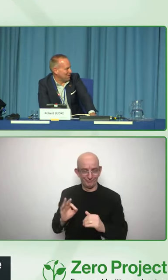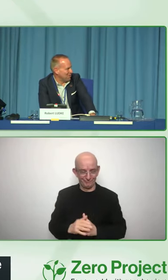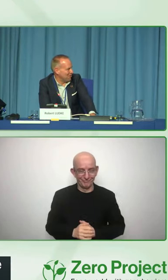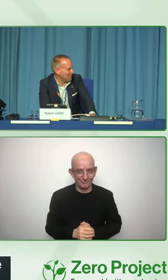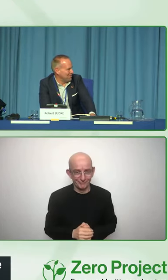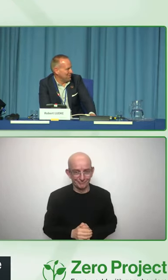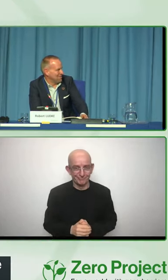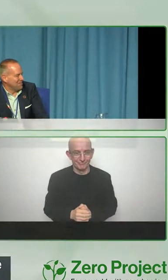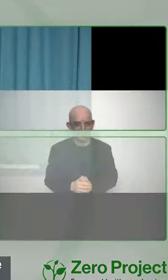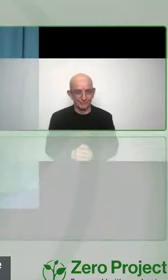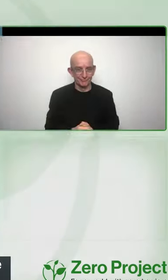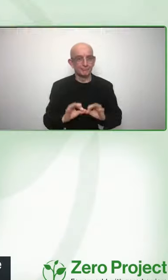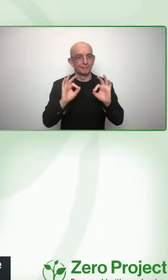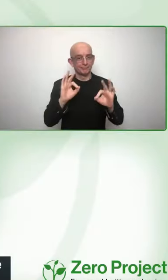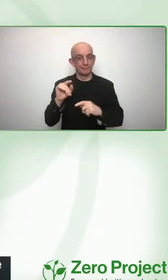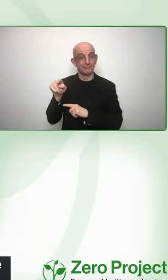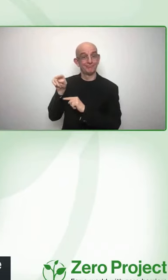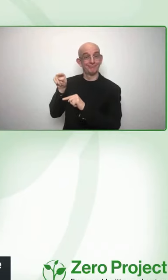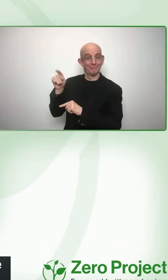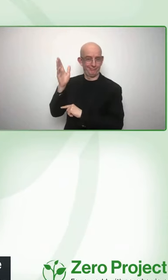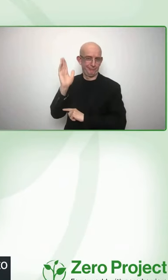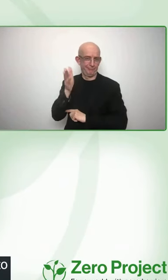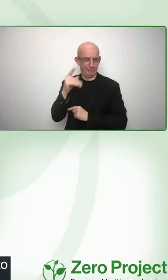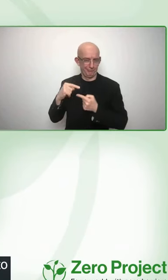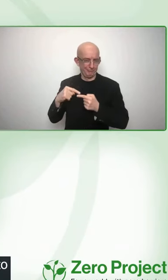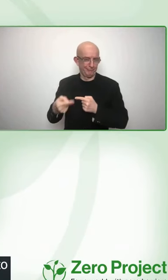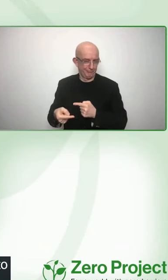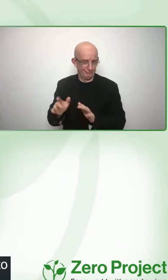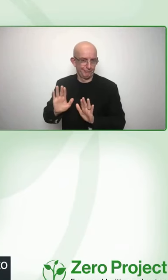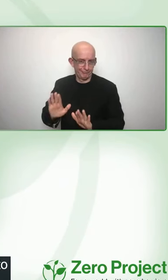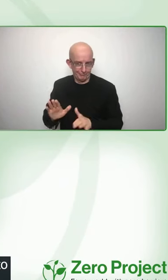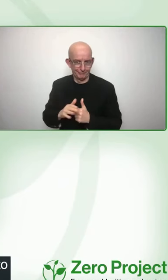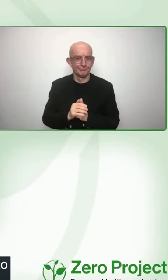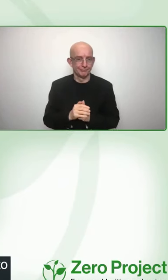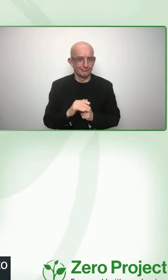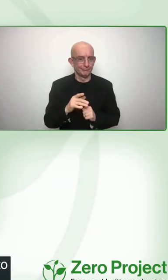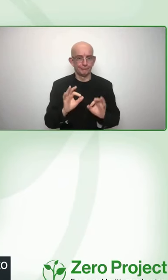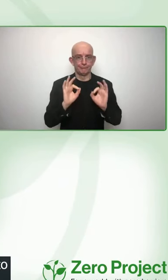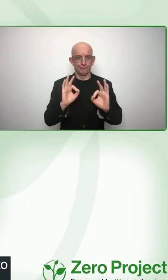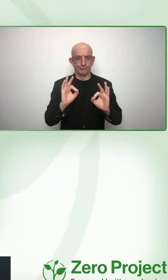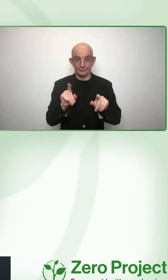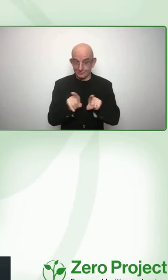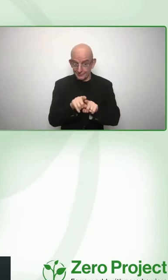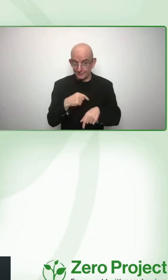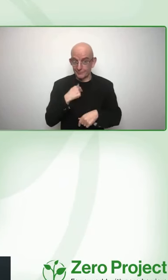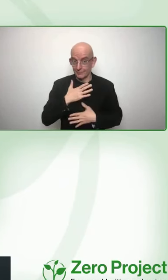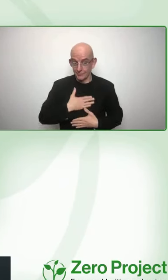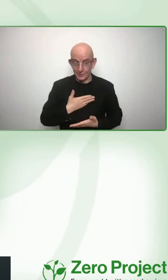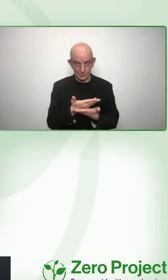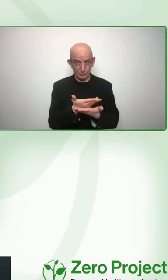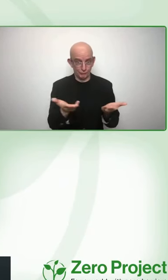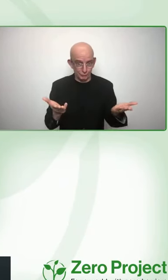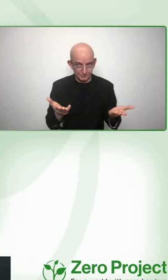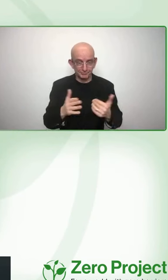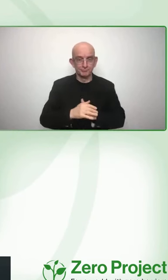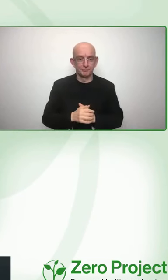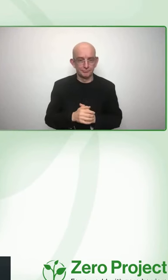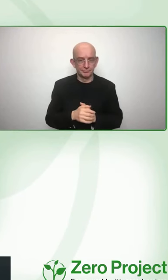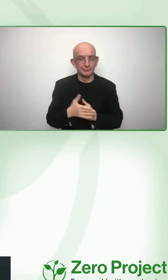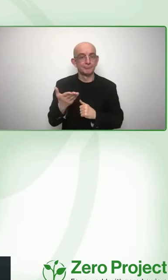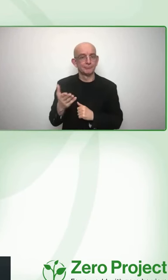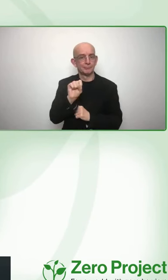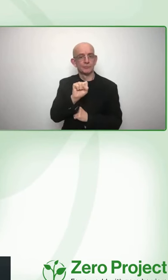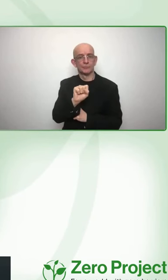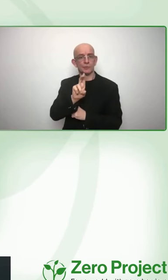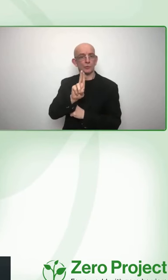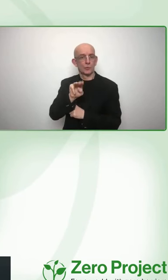around the world, across sectors, and we would love to hear your perspectives on this. Thank you so much, Robert. So hi, everybody. My name